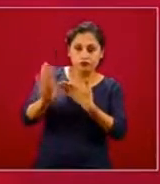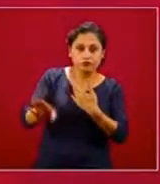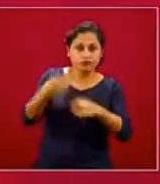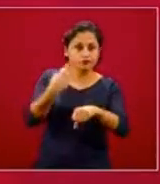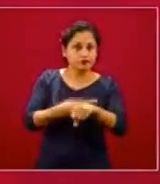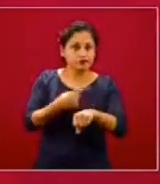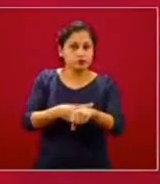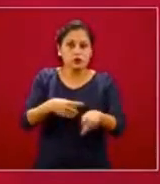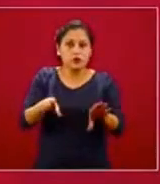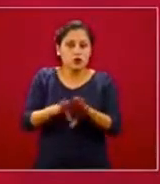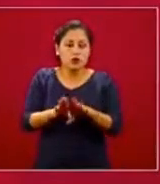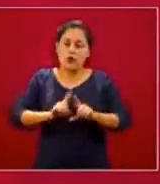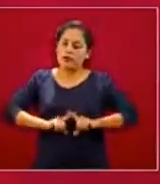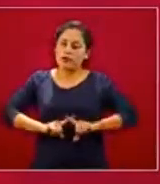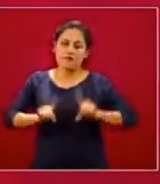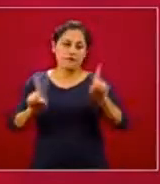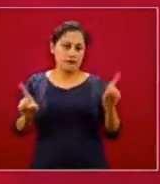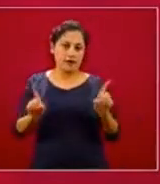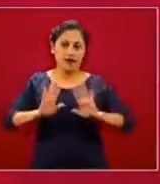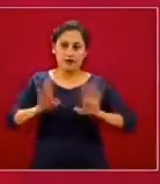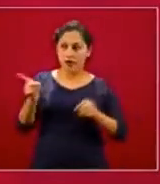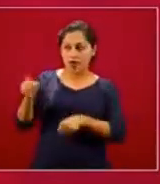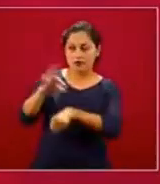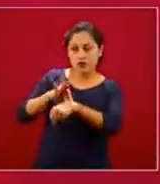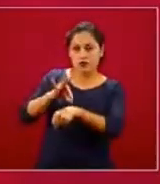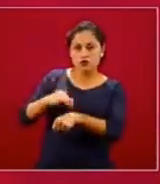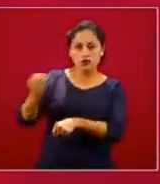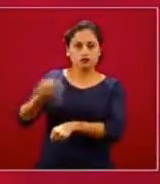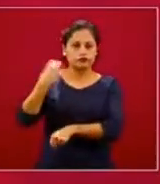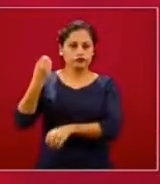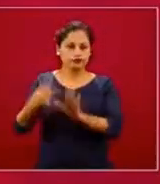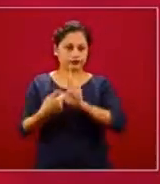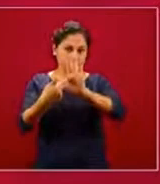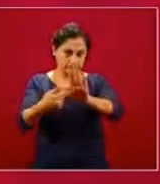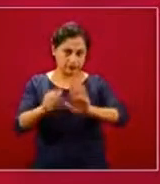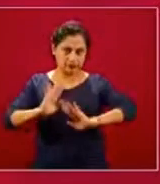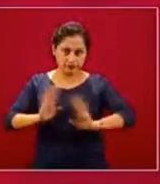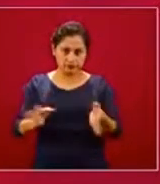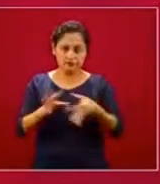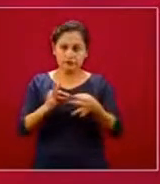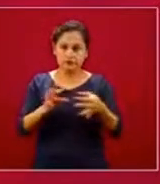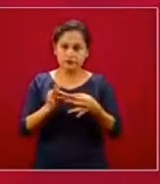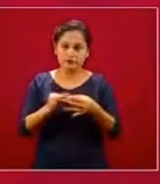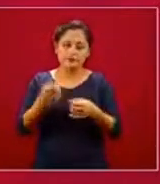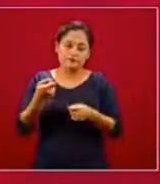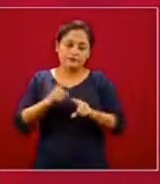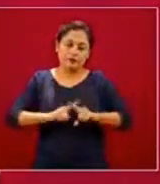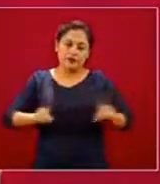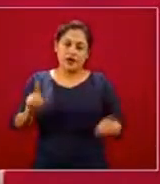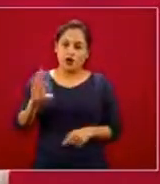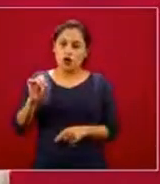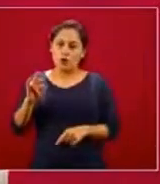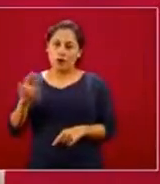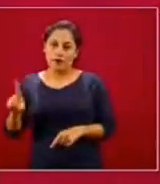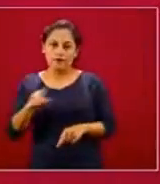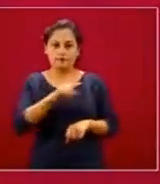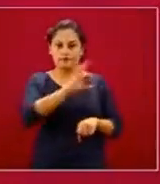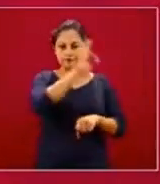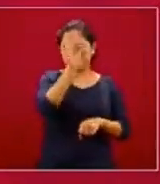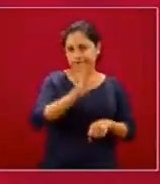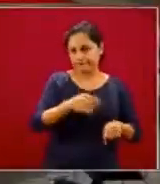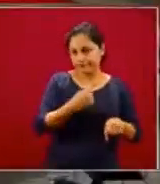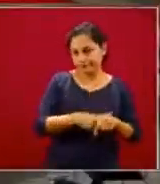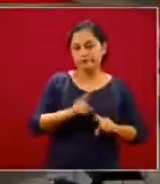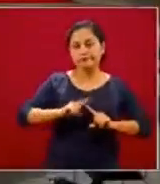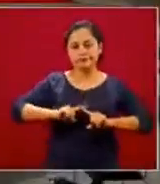So obviously, this mechanism that we have is to prevent the disease. Both diseases are both quite